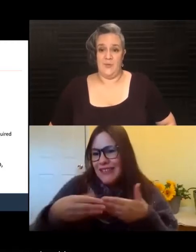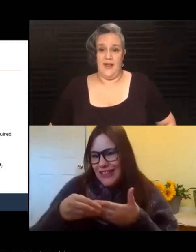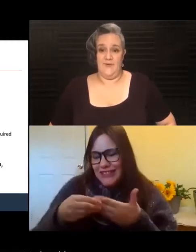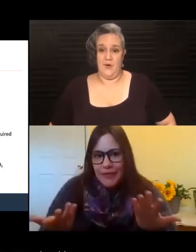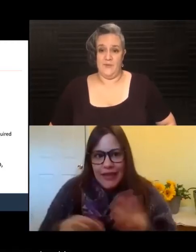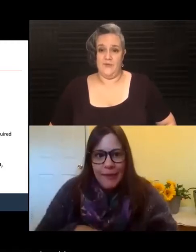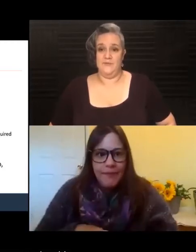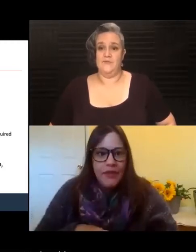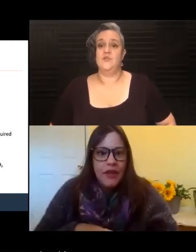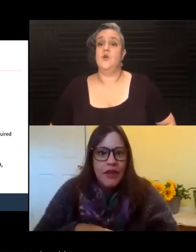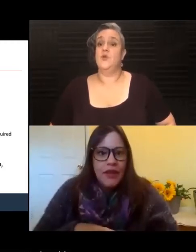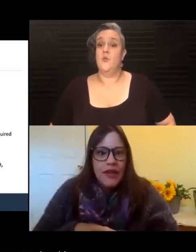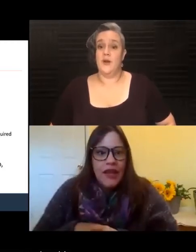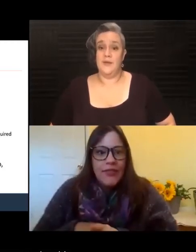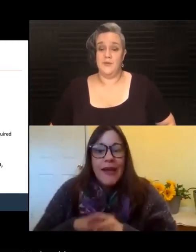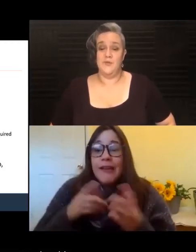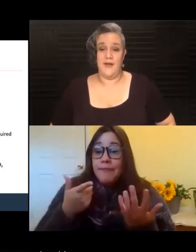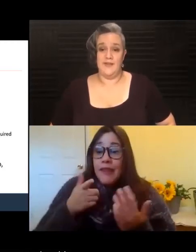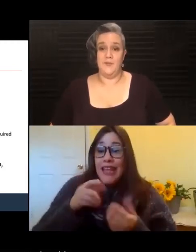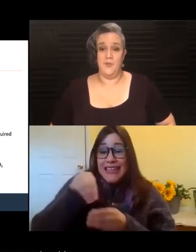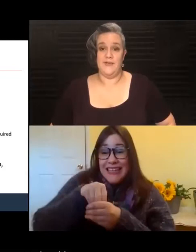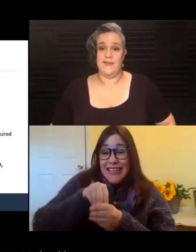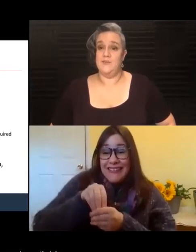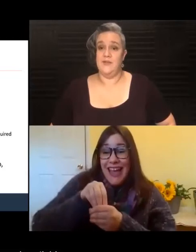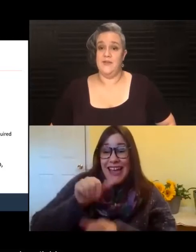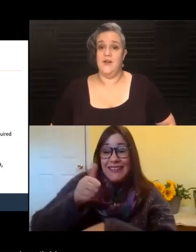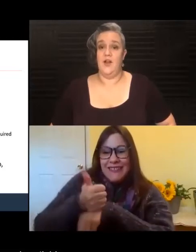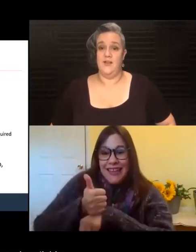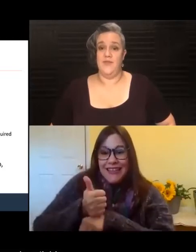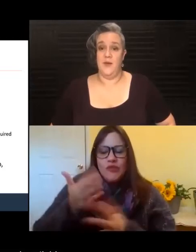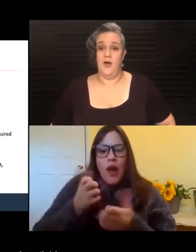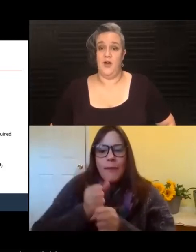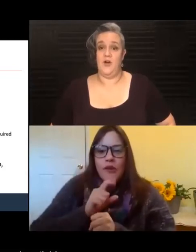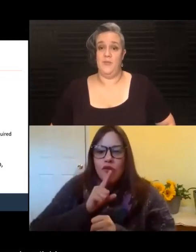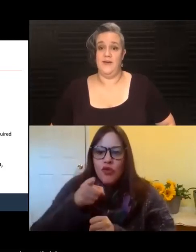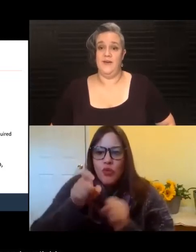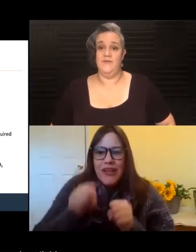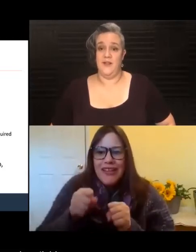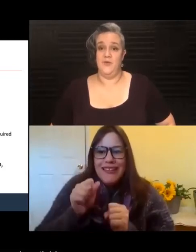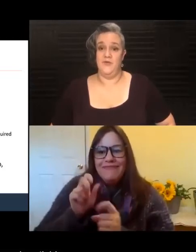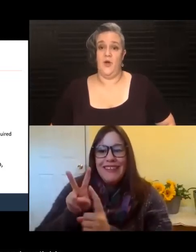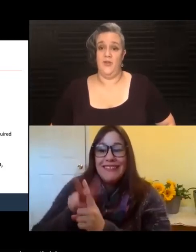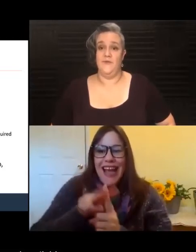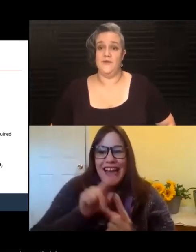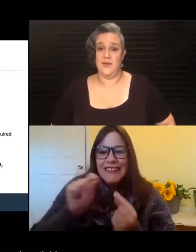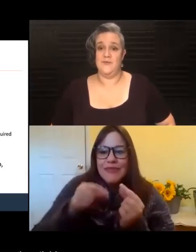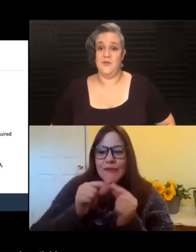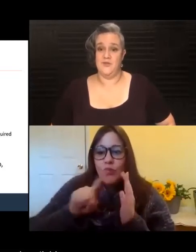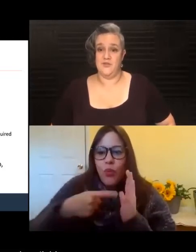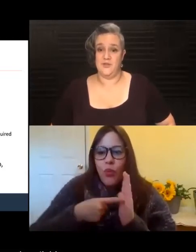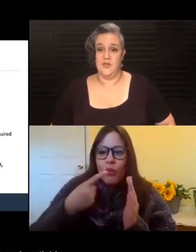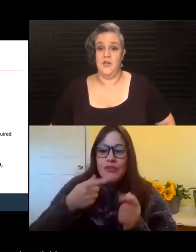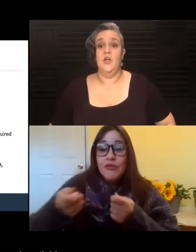access your platforms. So you want to be able to provide the appropriate accessibility that all of them are open and available for all of those